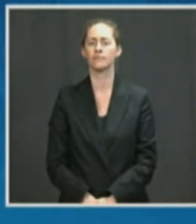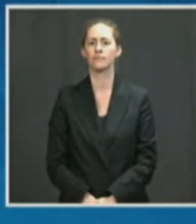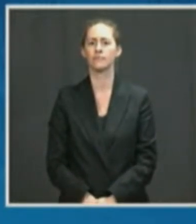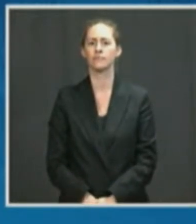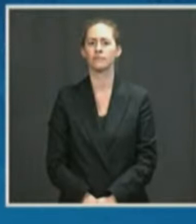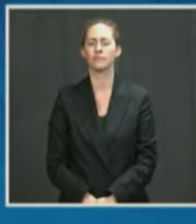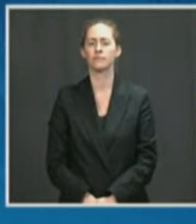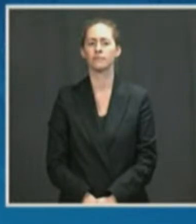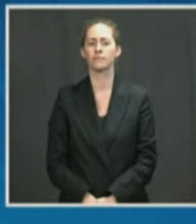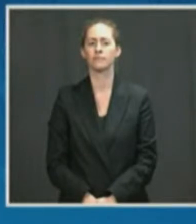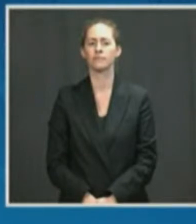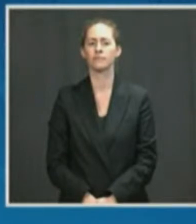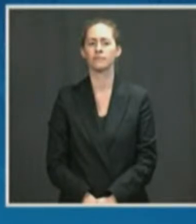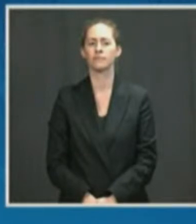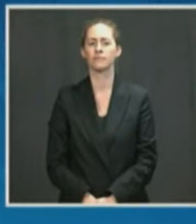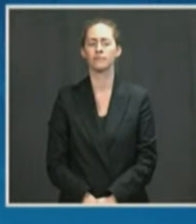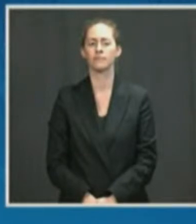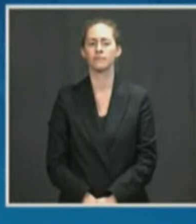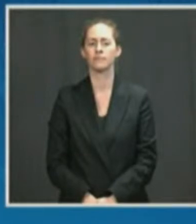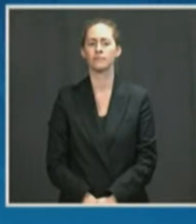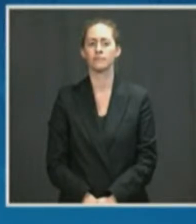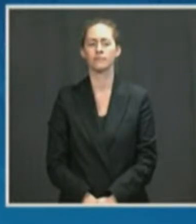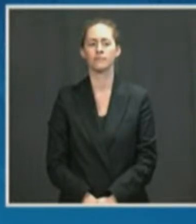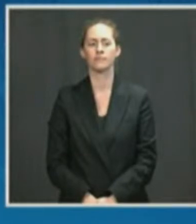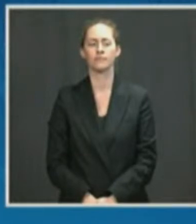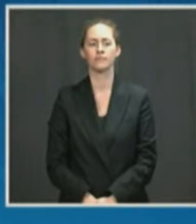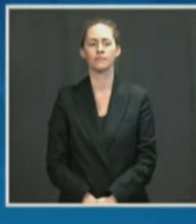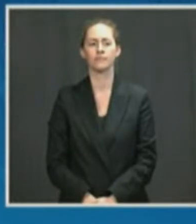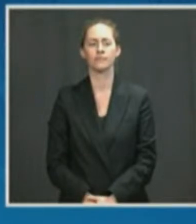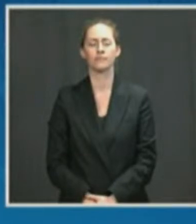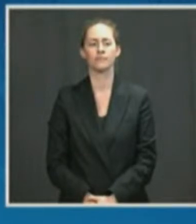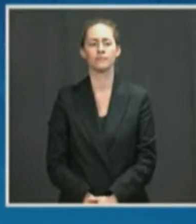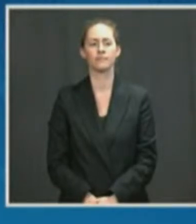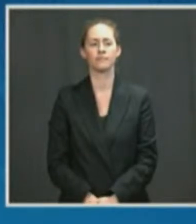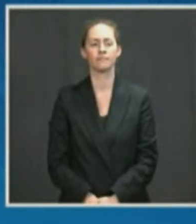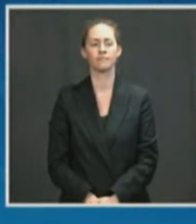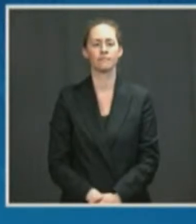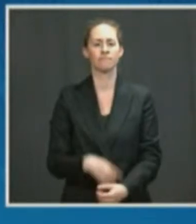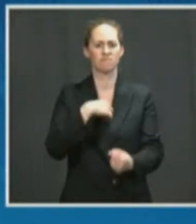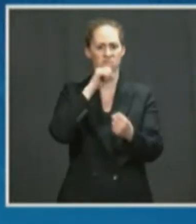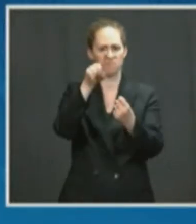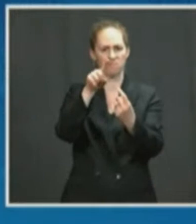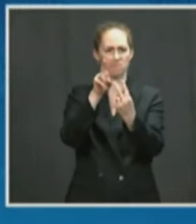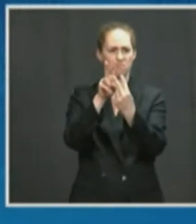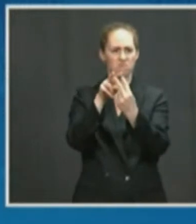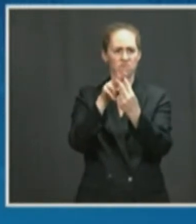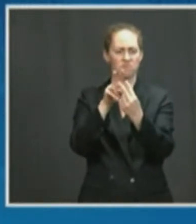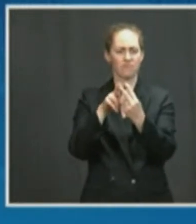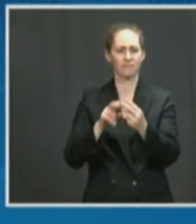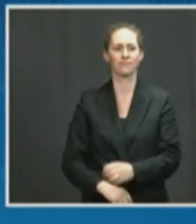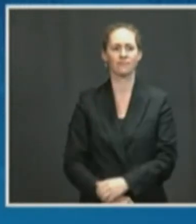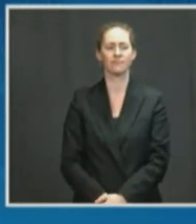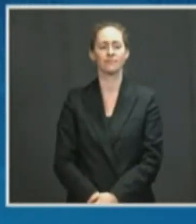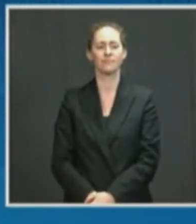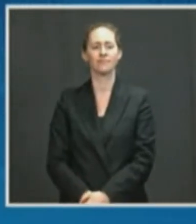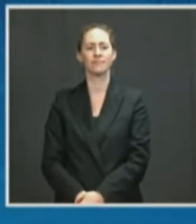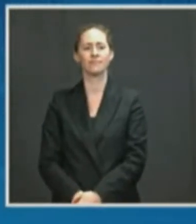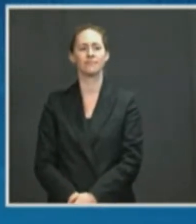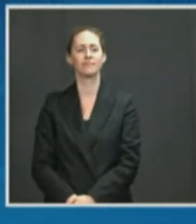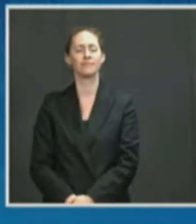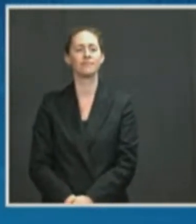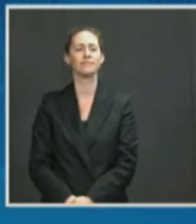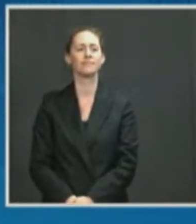Madam Vice President, Mr. President, we know that several topics, important topics, have been addressed in